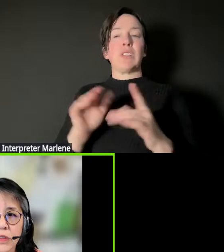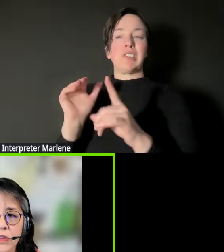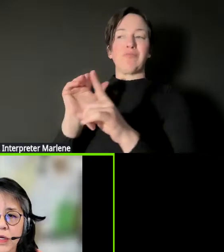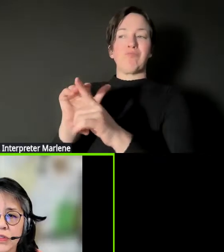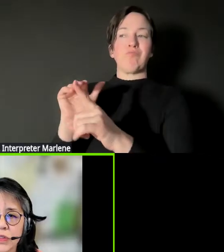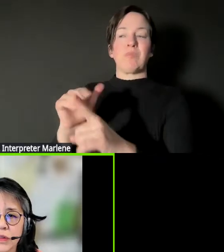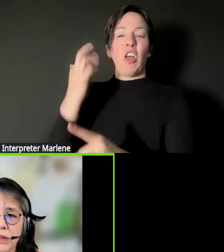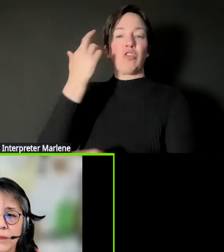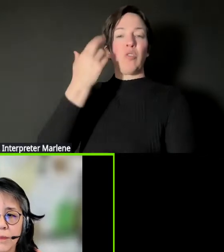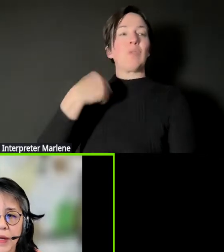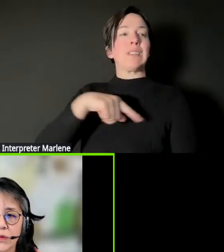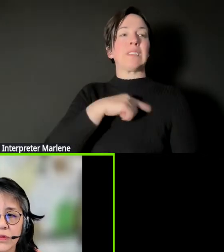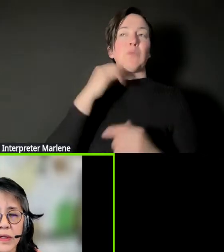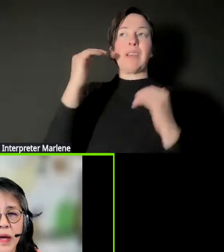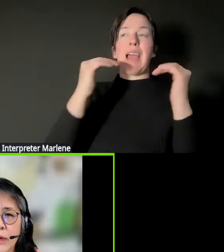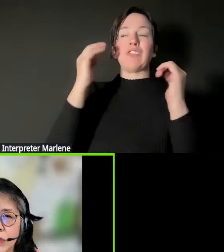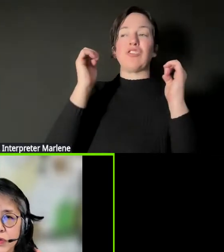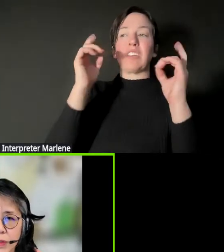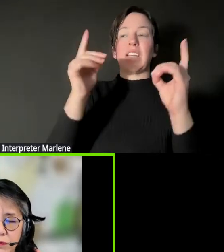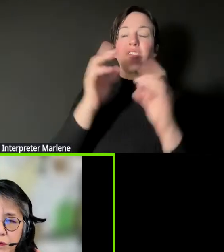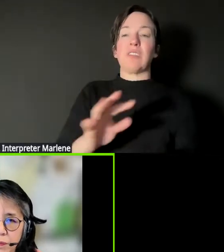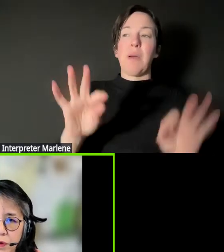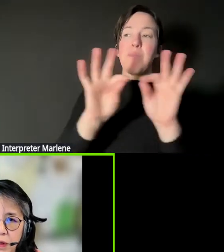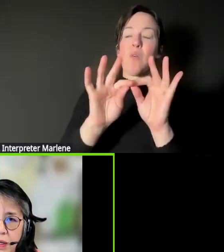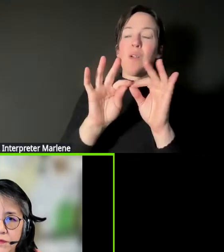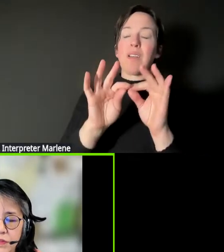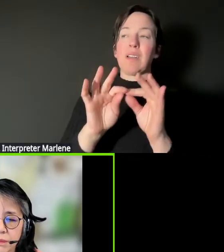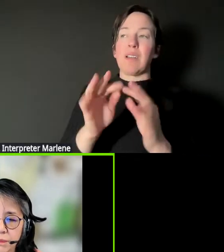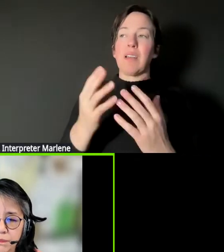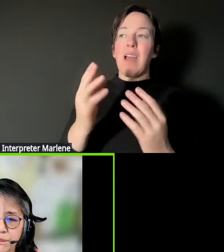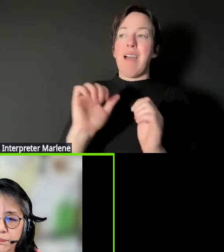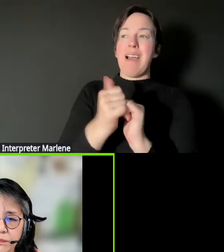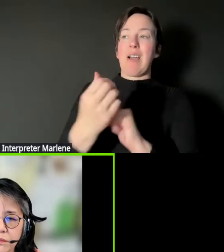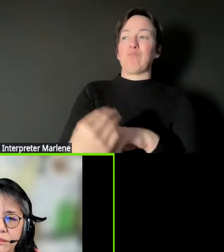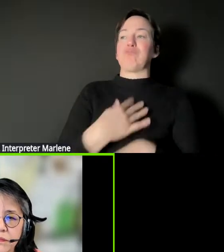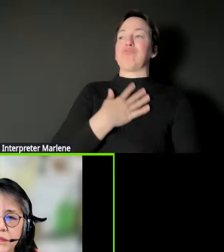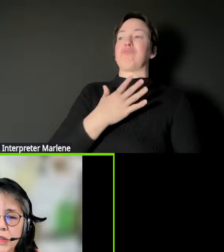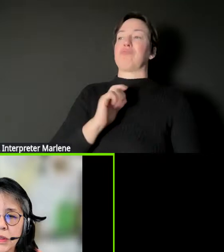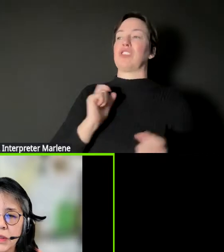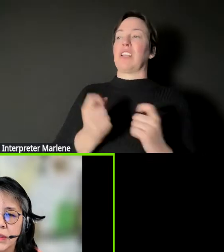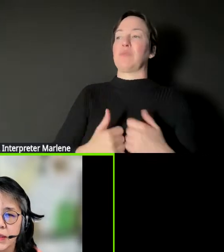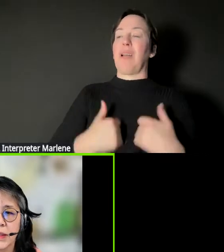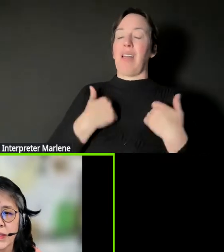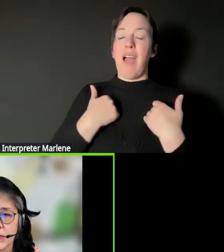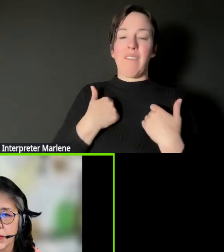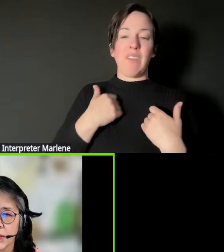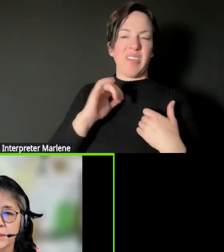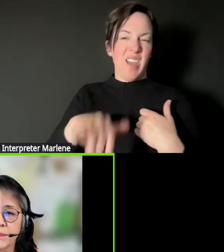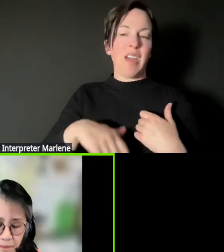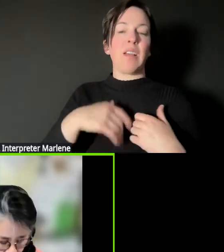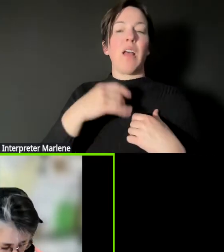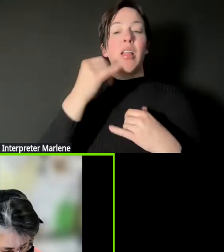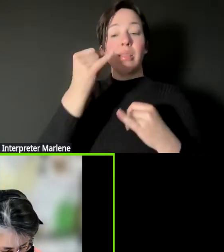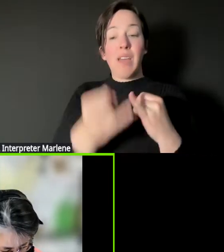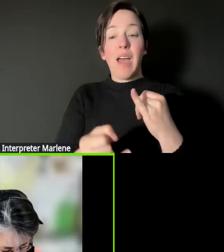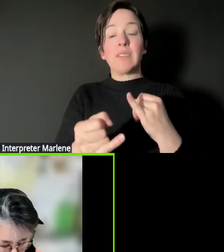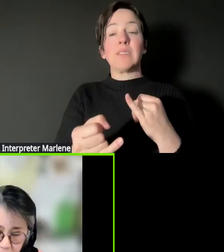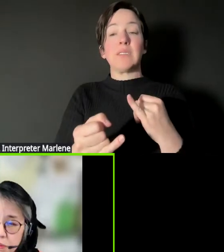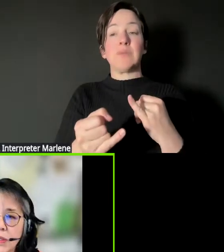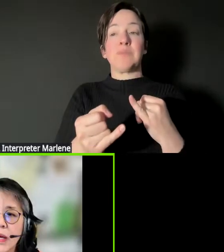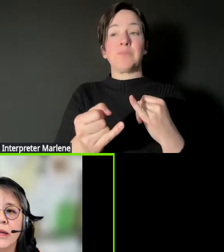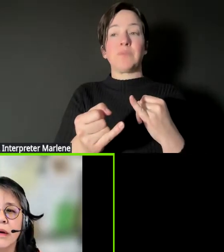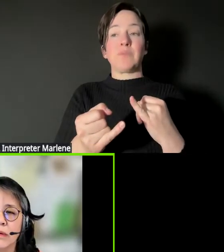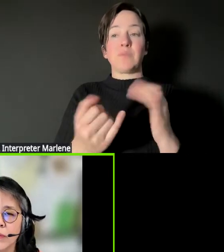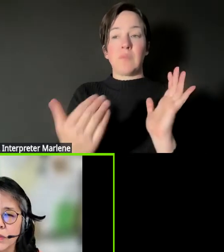adult education matters and how it transformed their lives. And lastly,